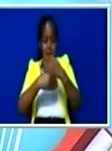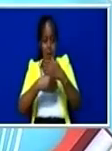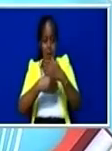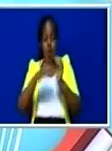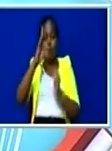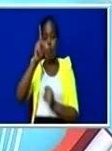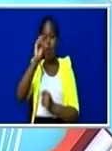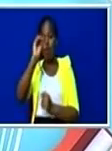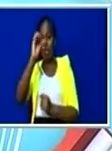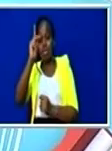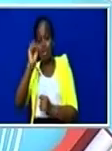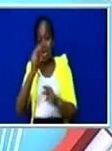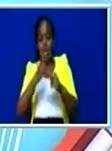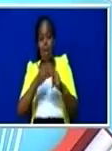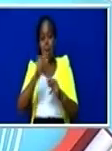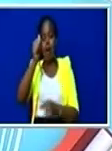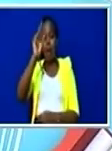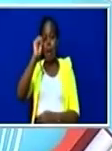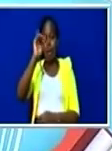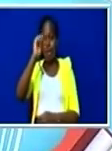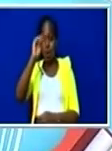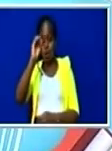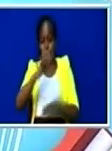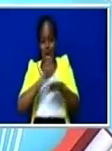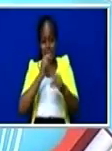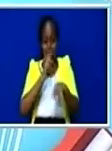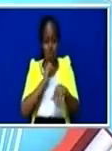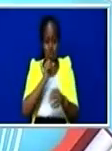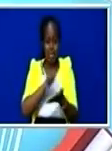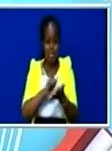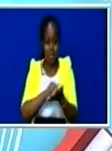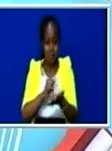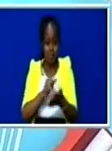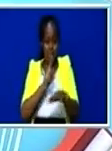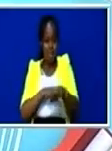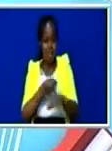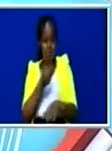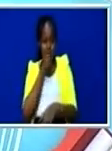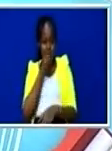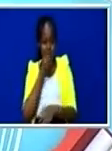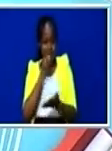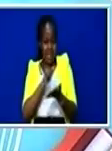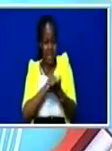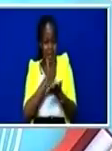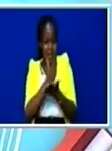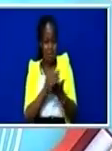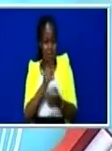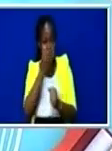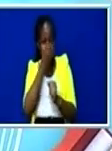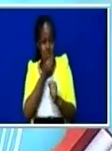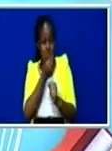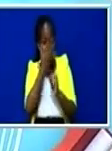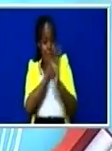acids. Yeah. So when you eat or when you ingest that piece of meat in the